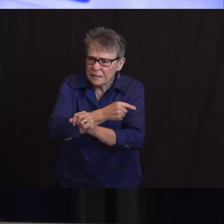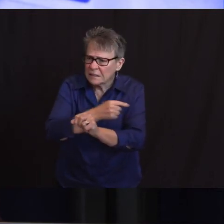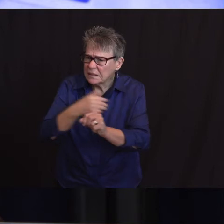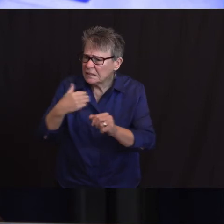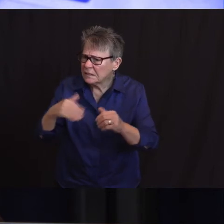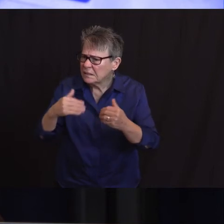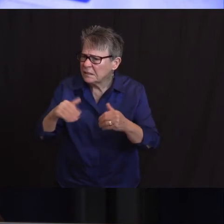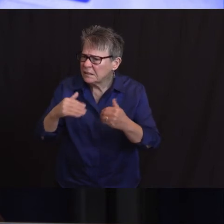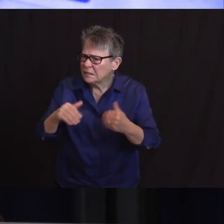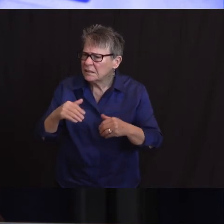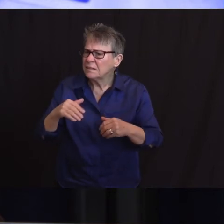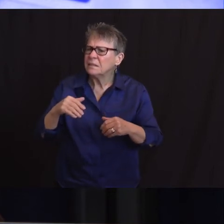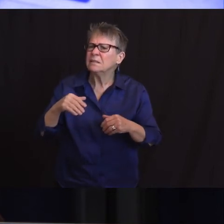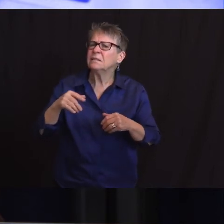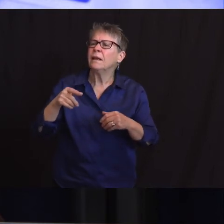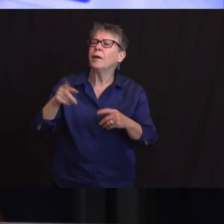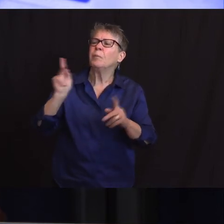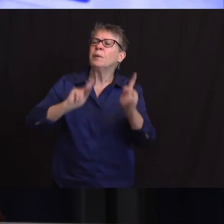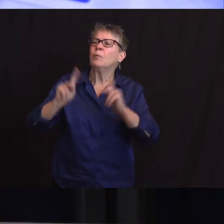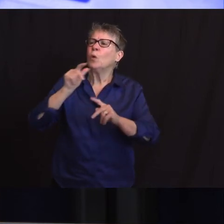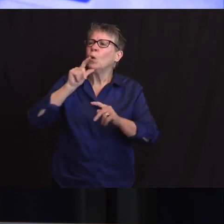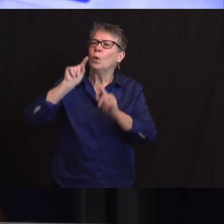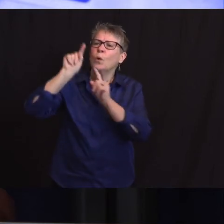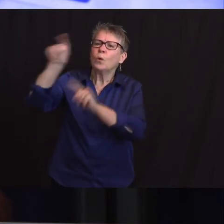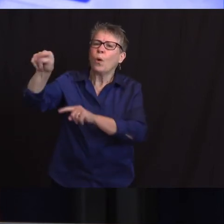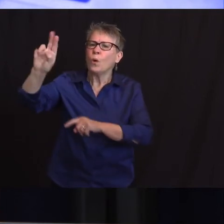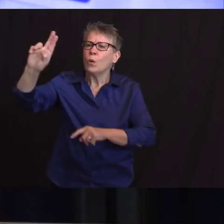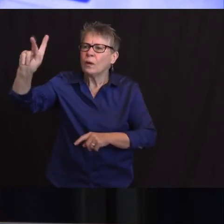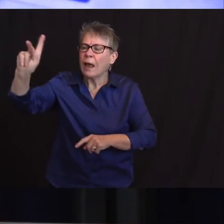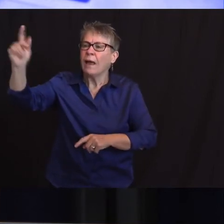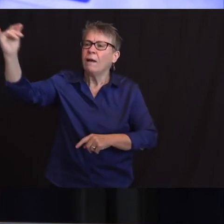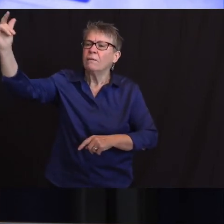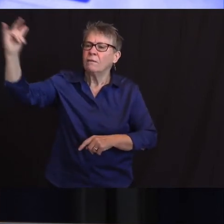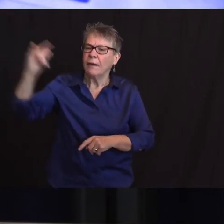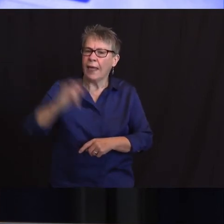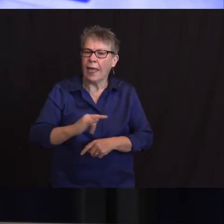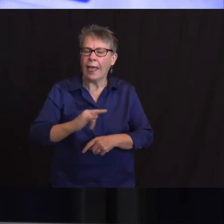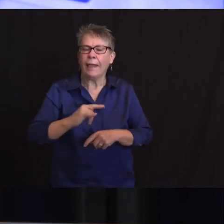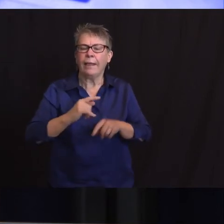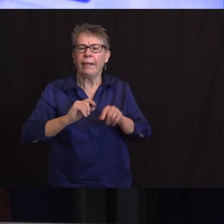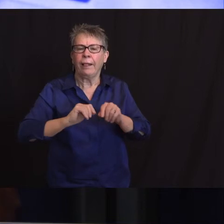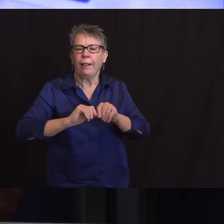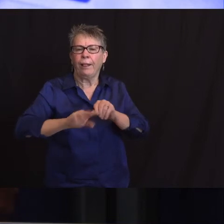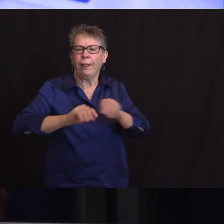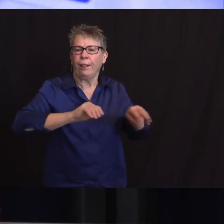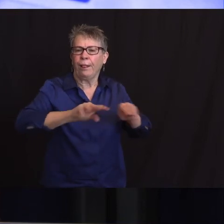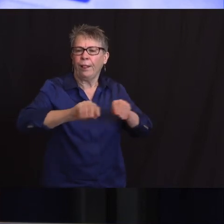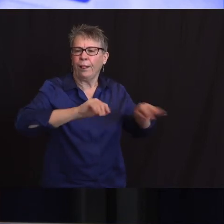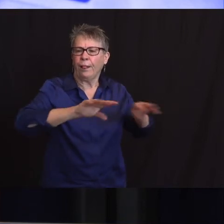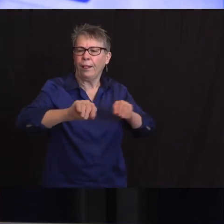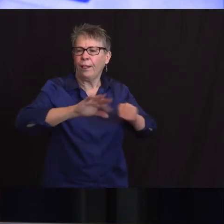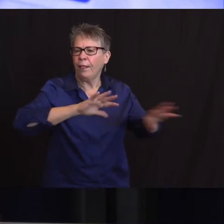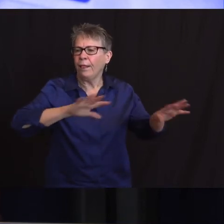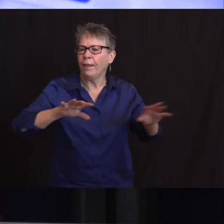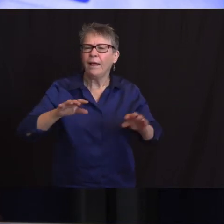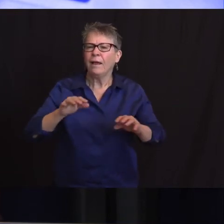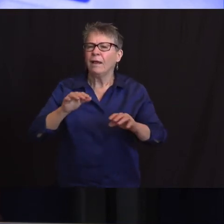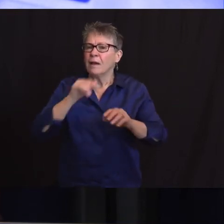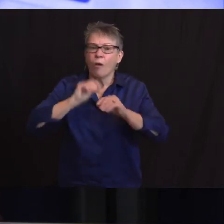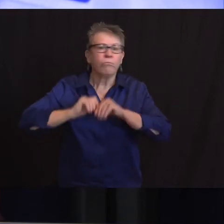at Burlington 4, Essex 4, Hudson 1, Mercer 1, Middlesex 2, Monmouth 2, Morris